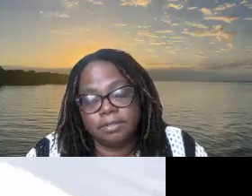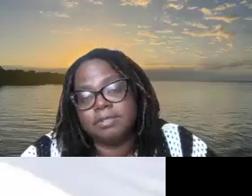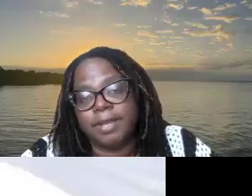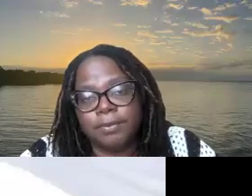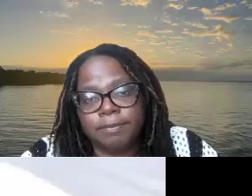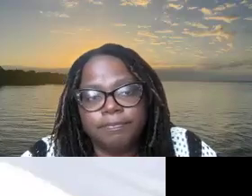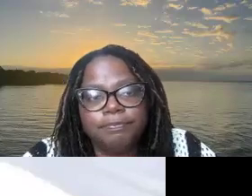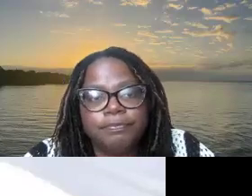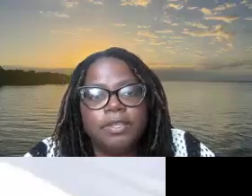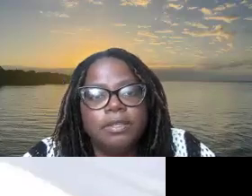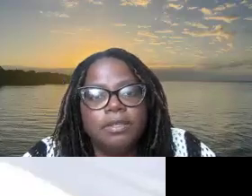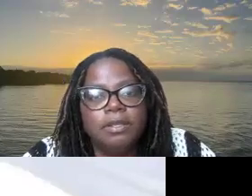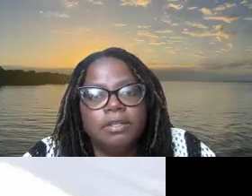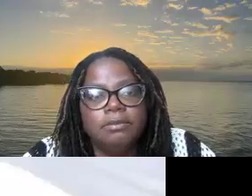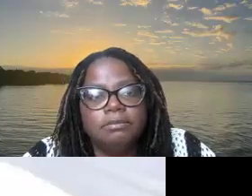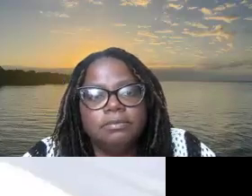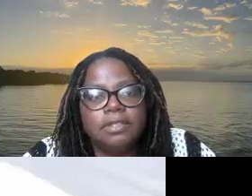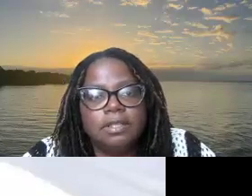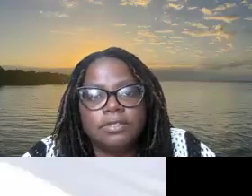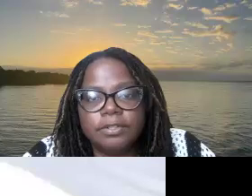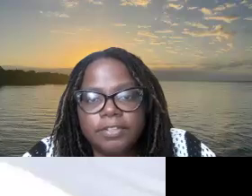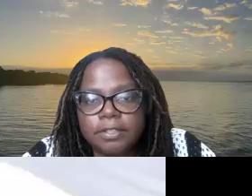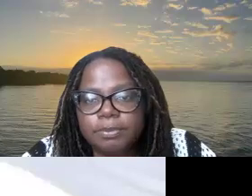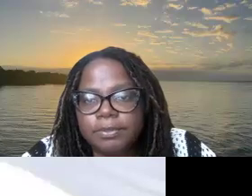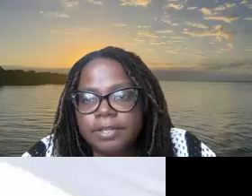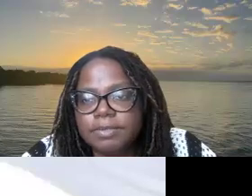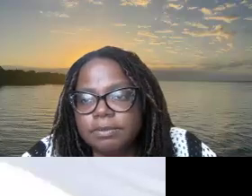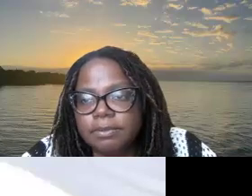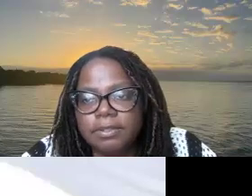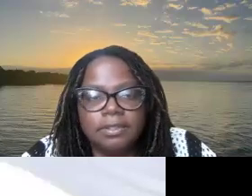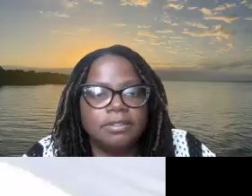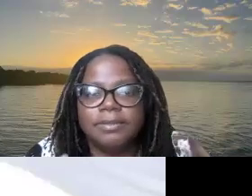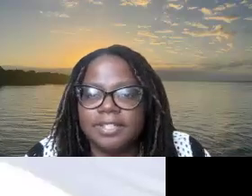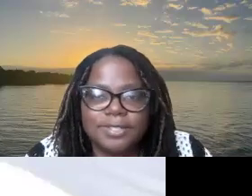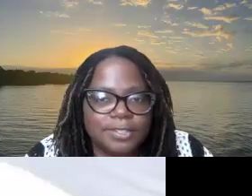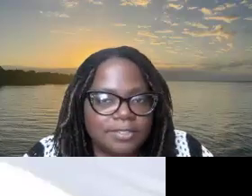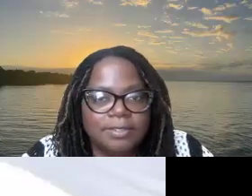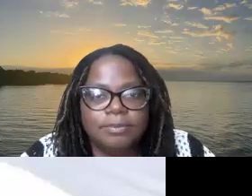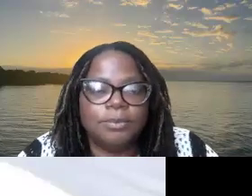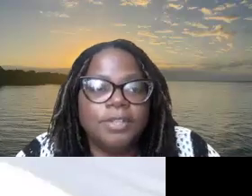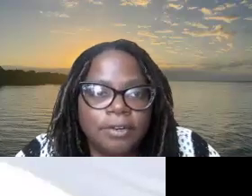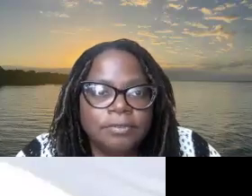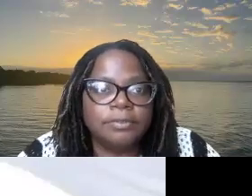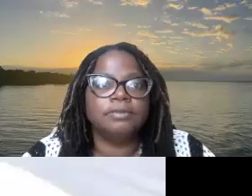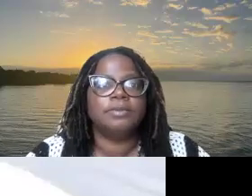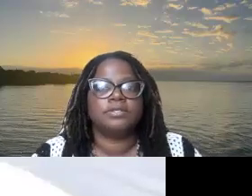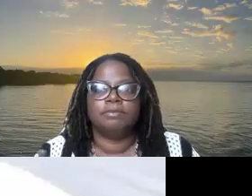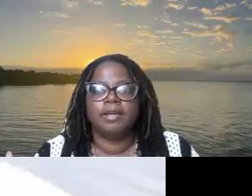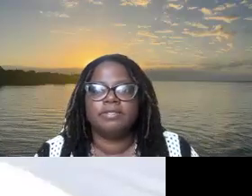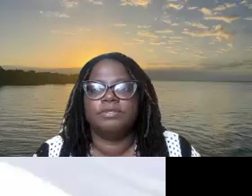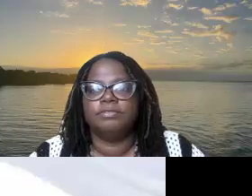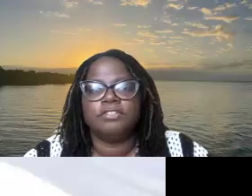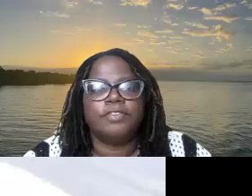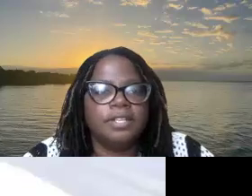empowered. It does empower them. Alternative healing programs. So in our organization and where we are in rural